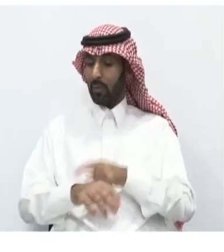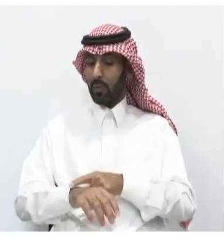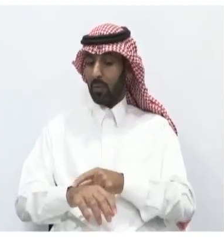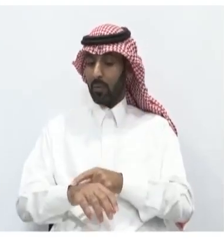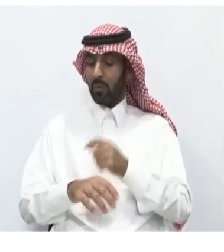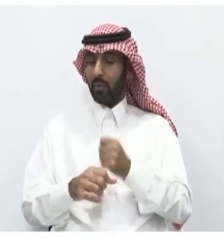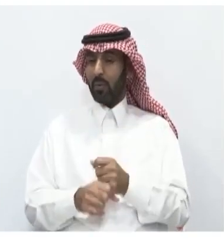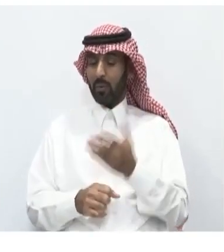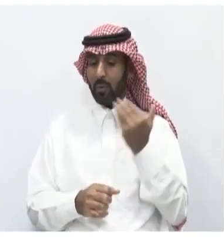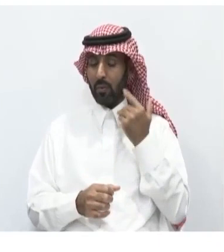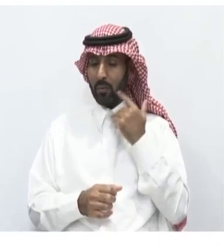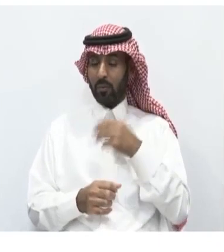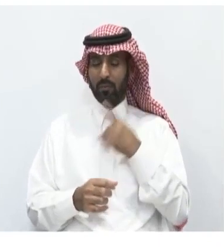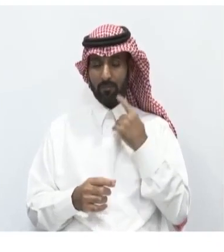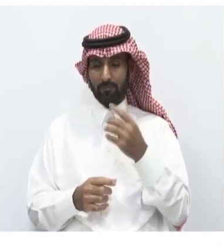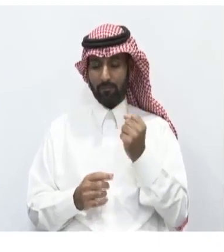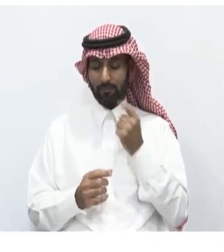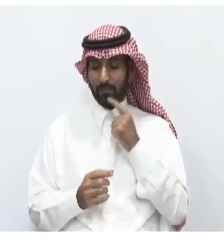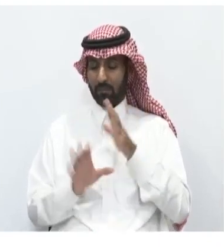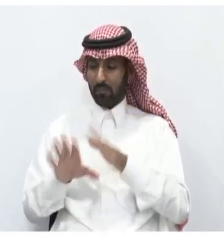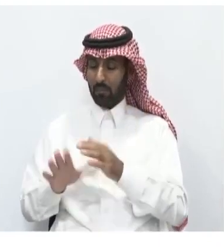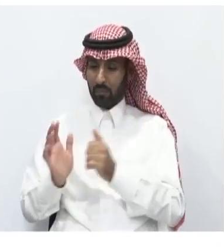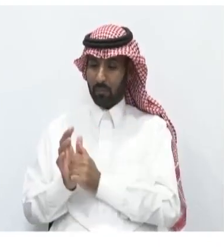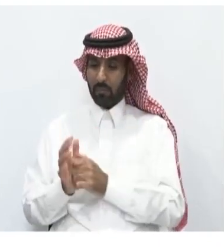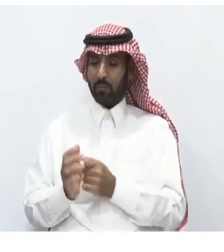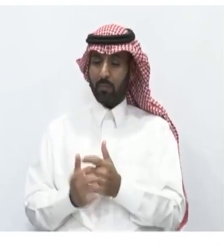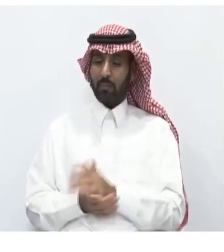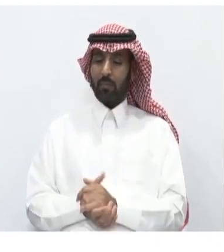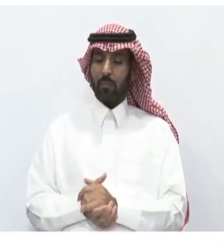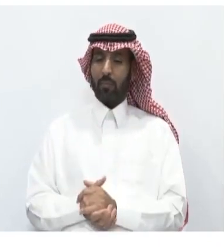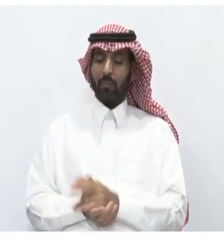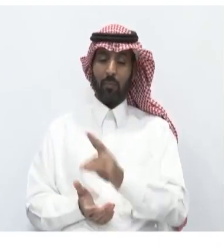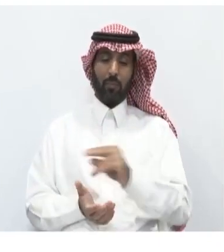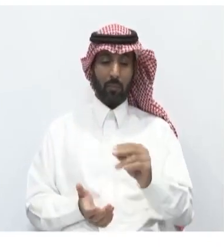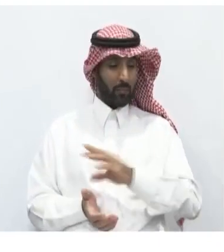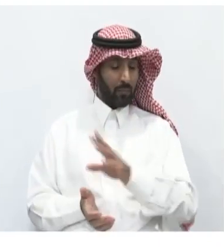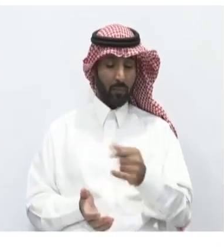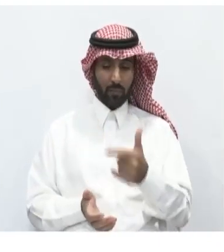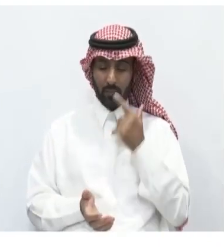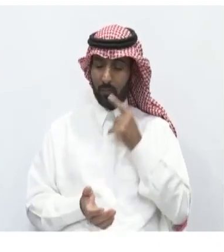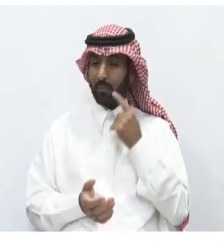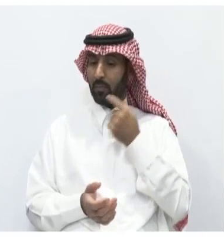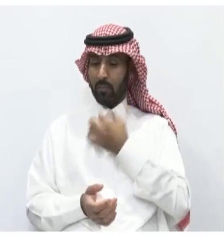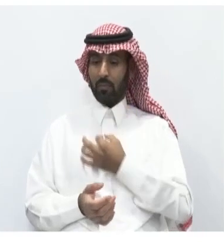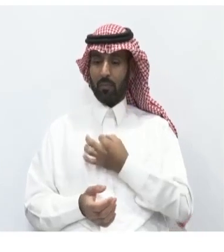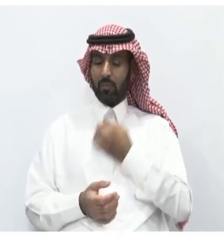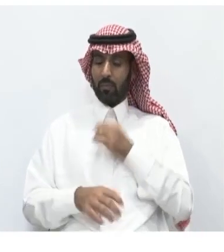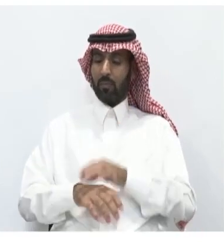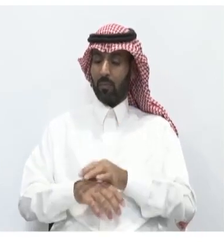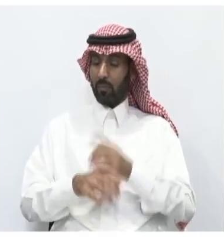parents bought you for graduation? Leave it home. The same thing goes for all expensive jewelry and